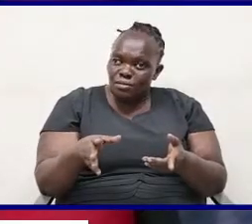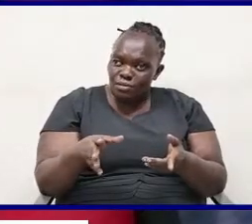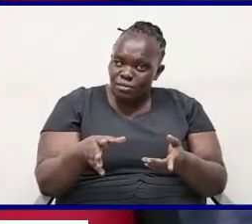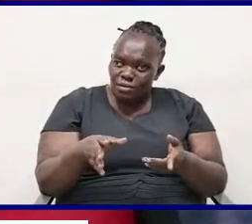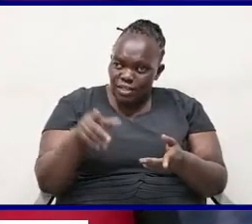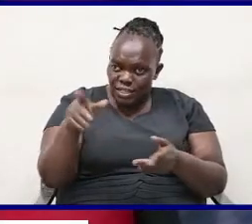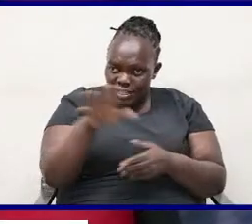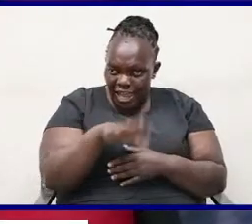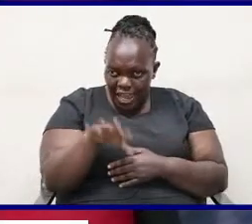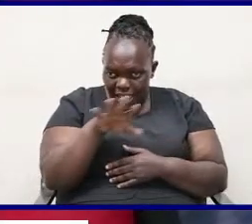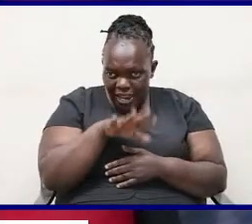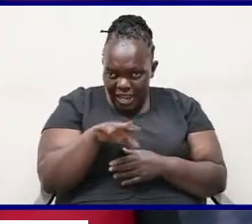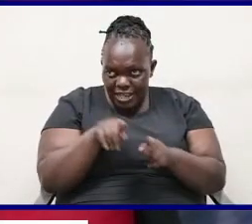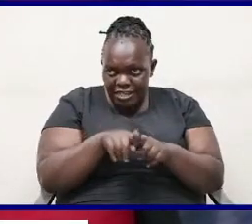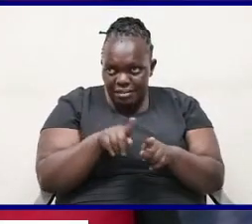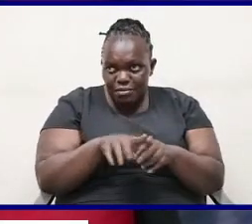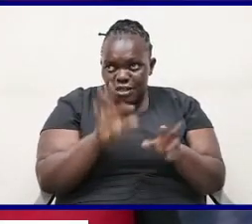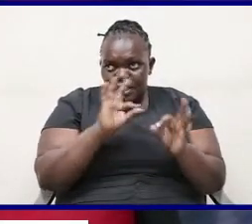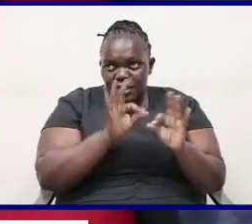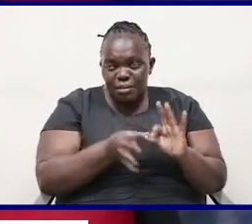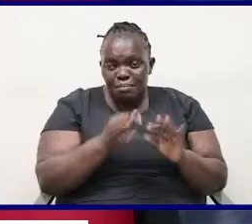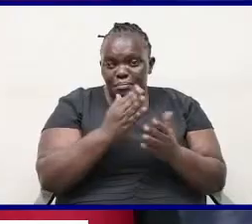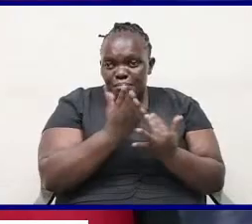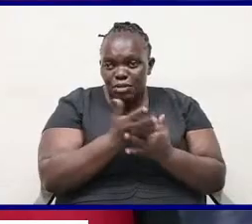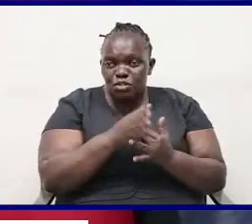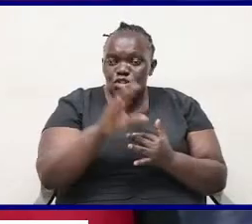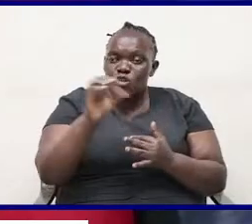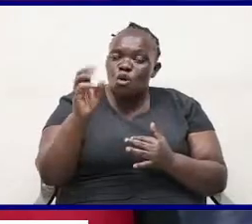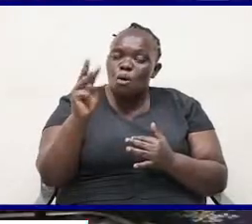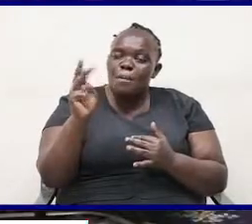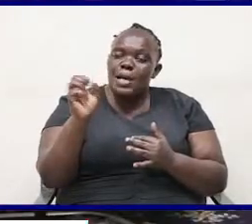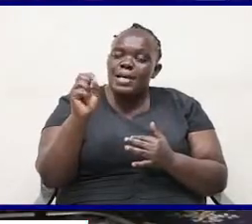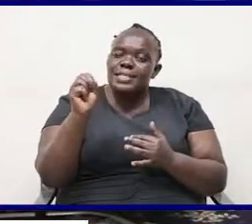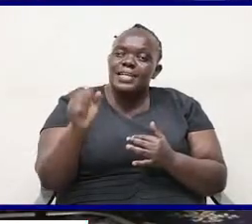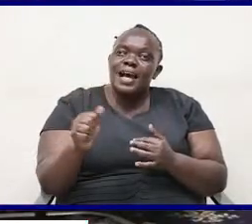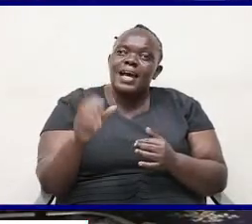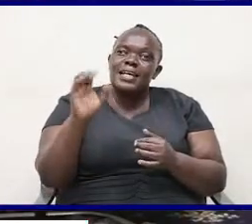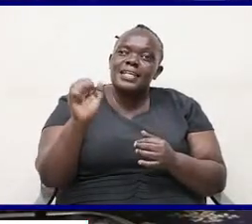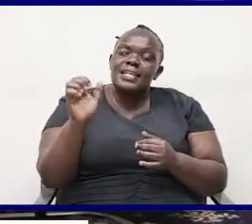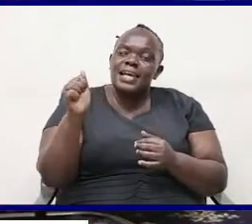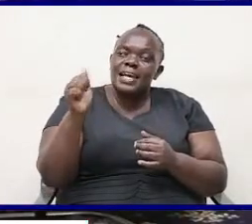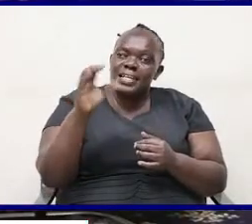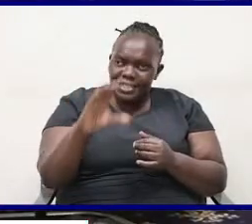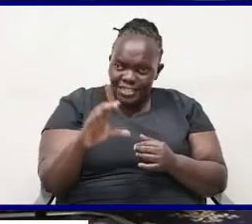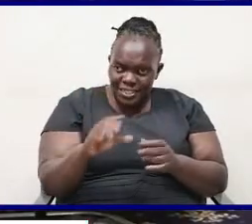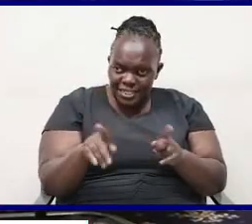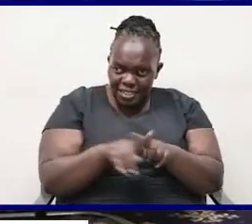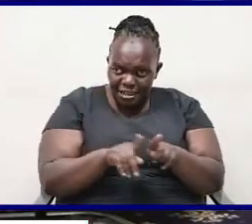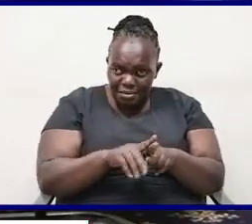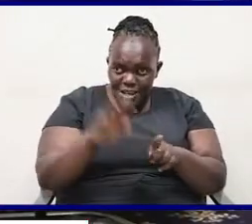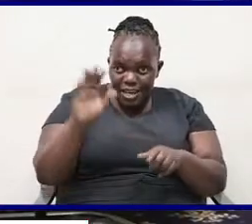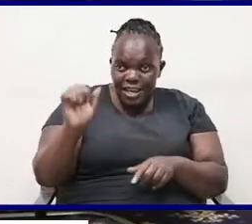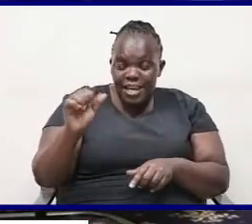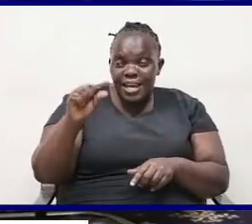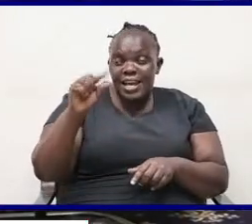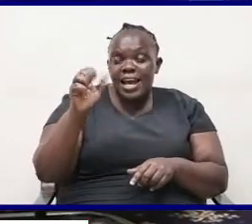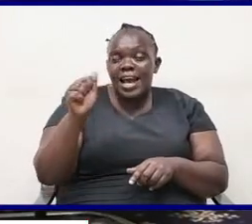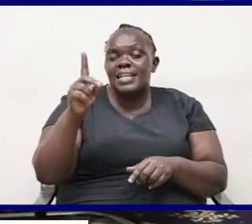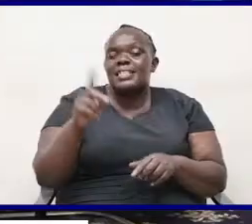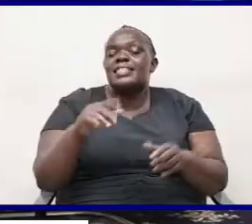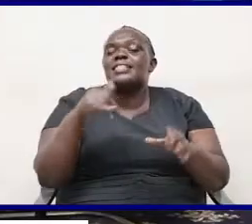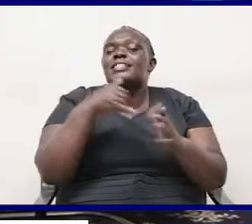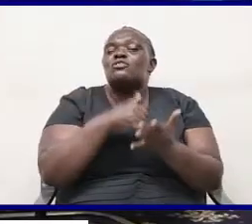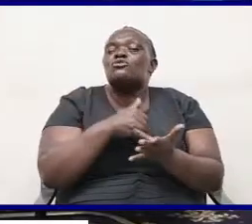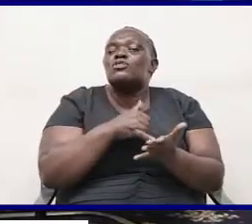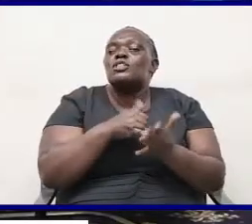Trade Area. Yes. The interplay between COMESA and EAC and SADC. Yes. And IGAD and all of those.